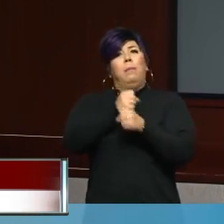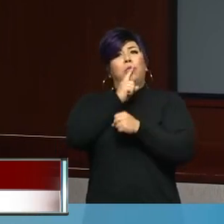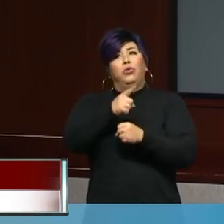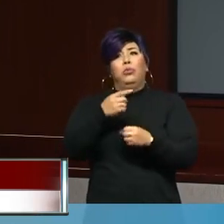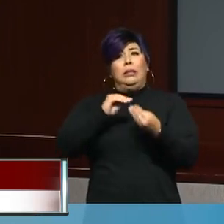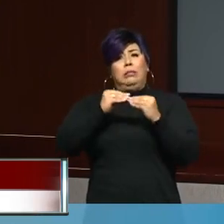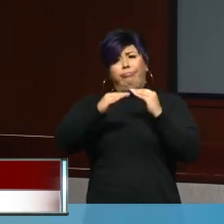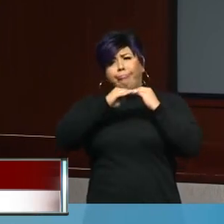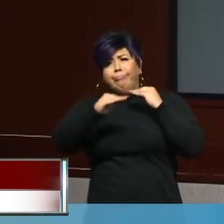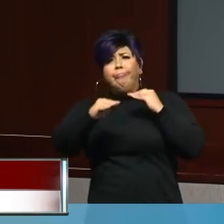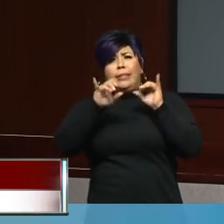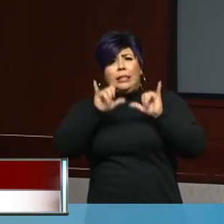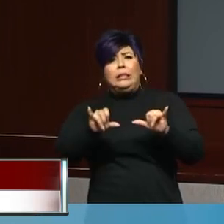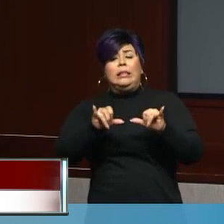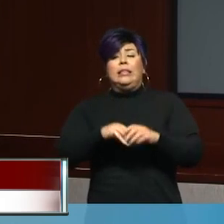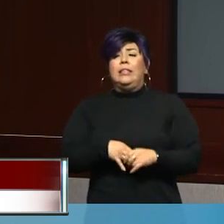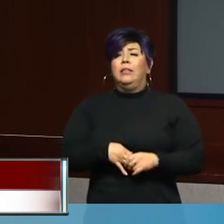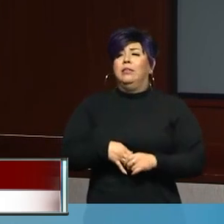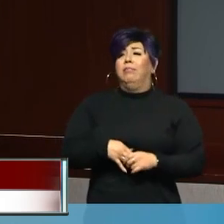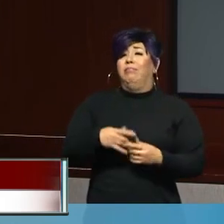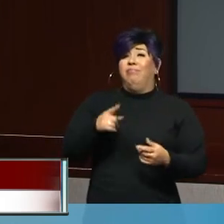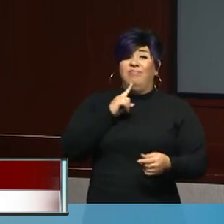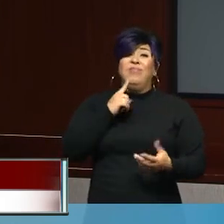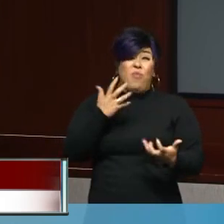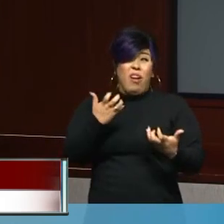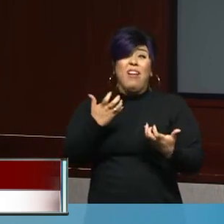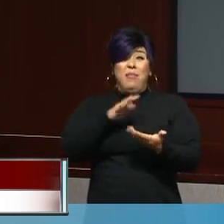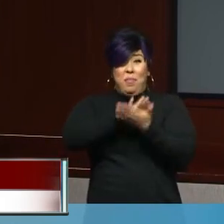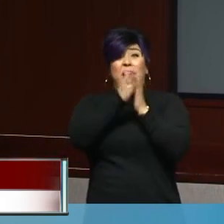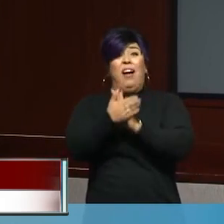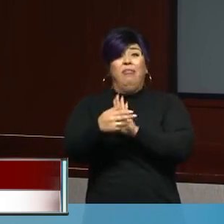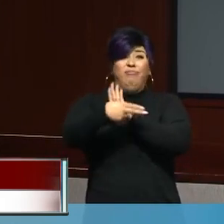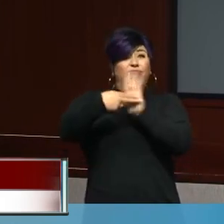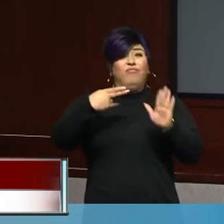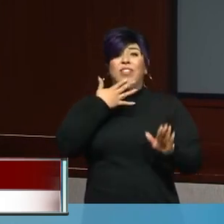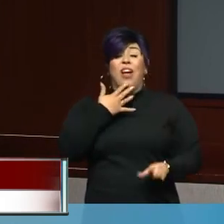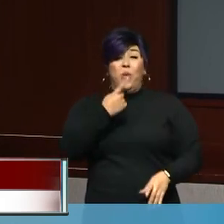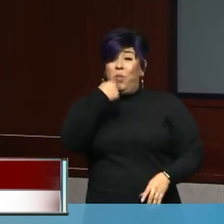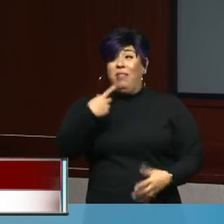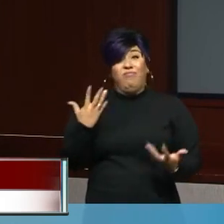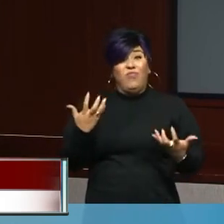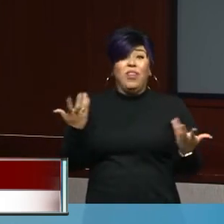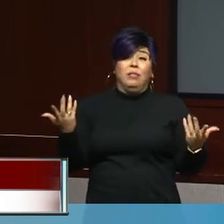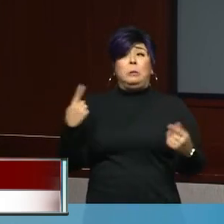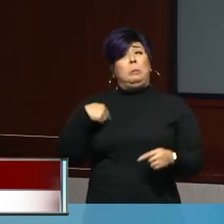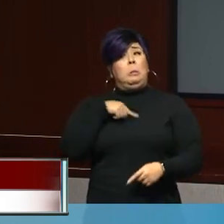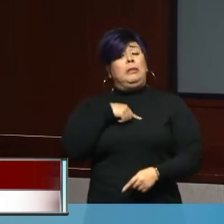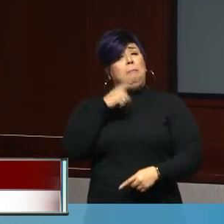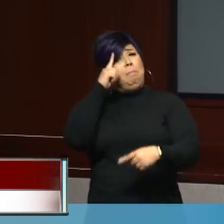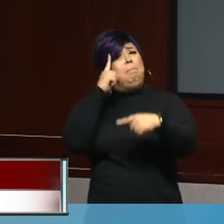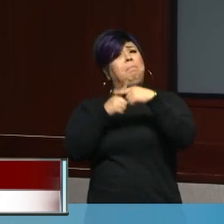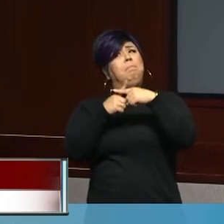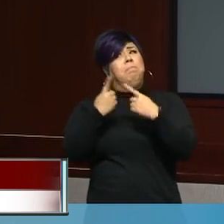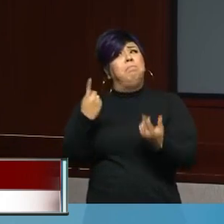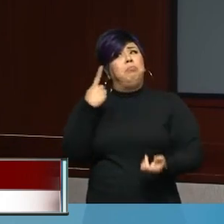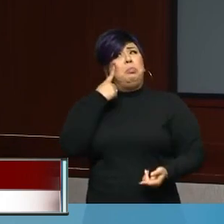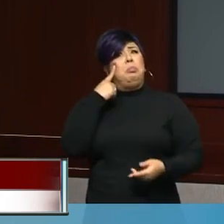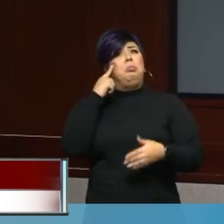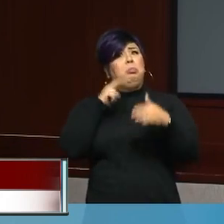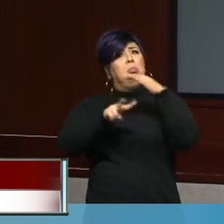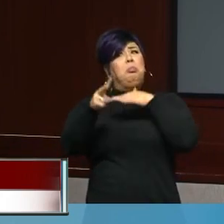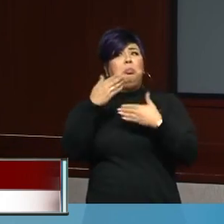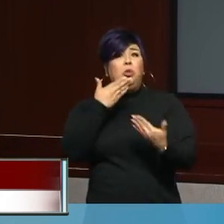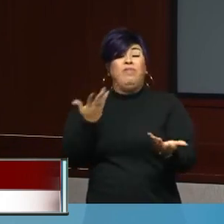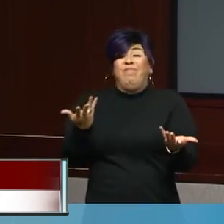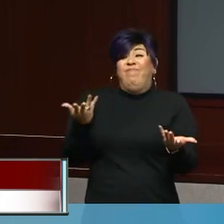the effort to ensure that we move into the red tier. So we're optimistic, and I think that's the